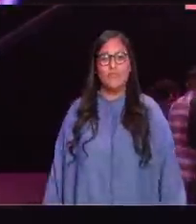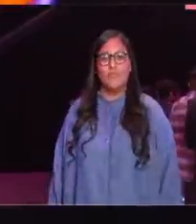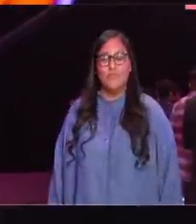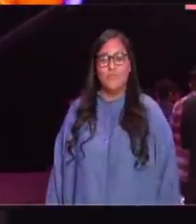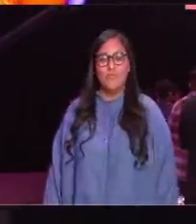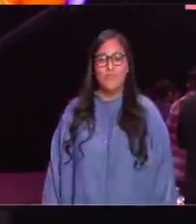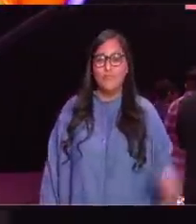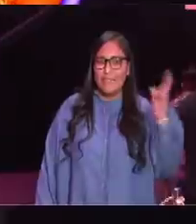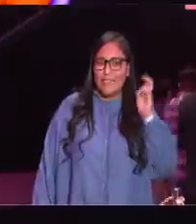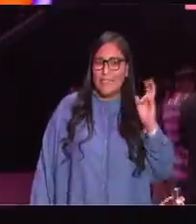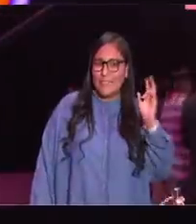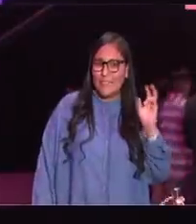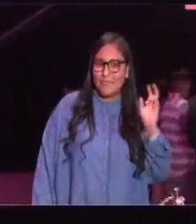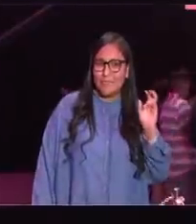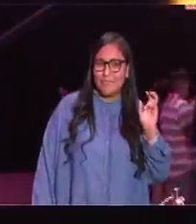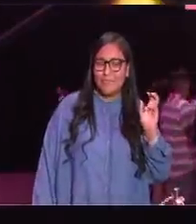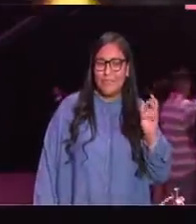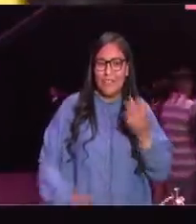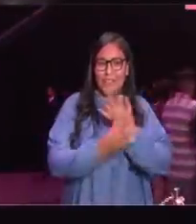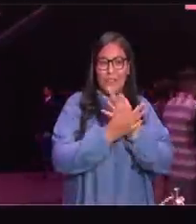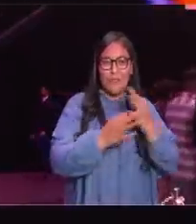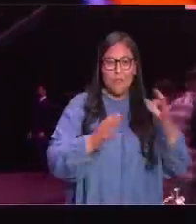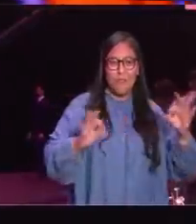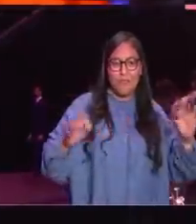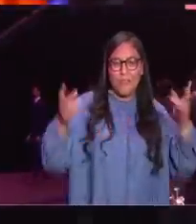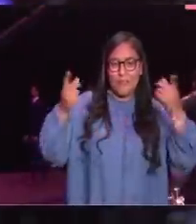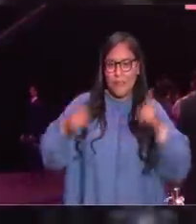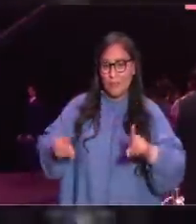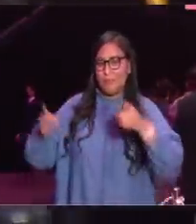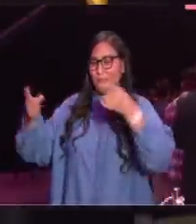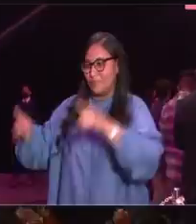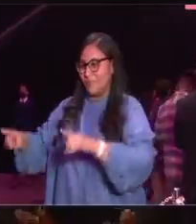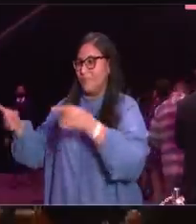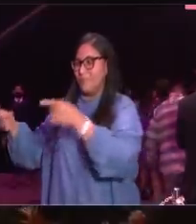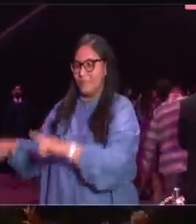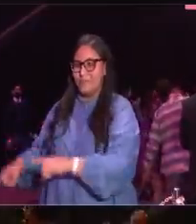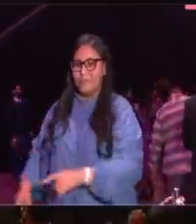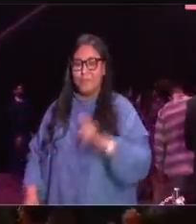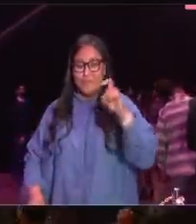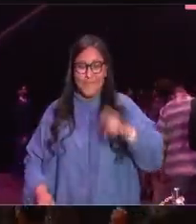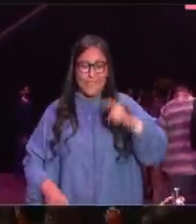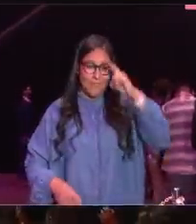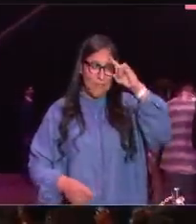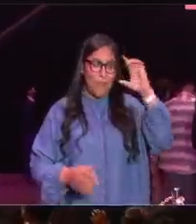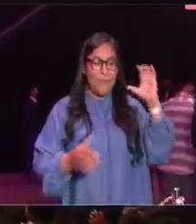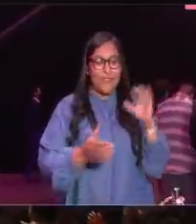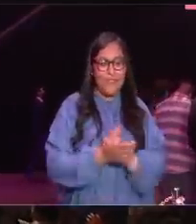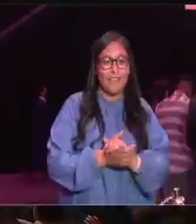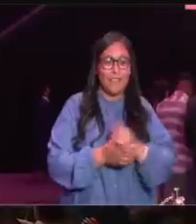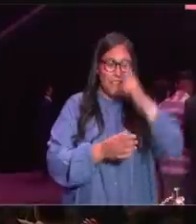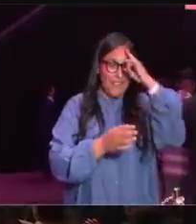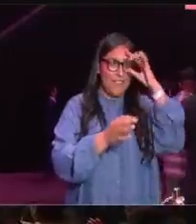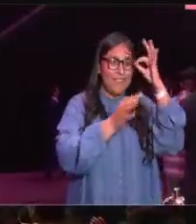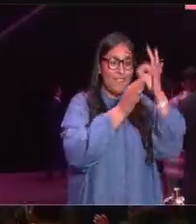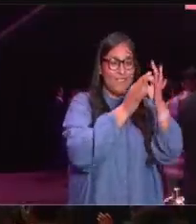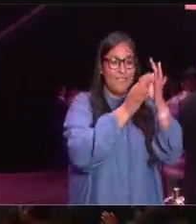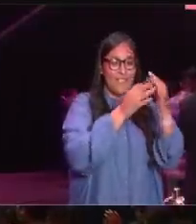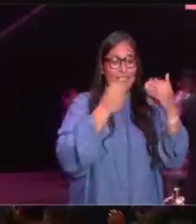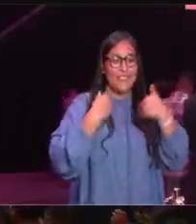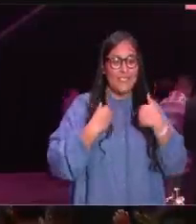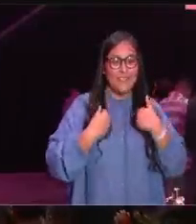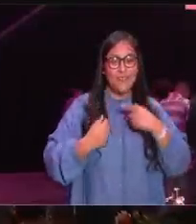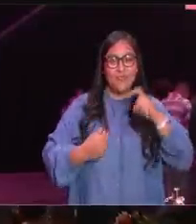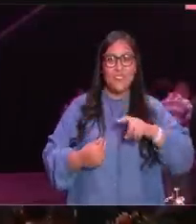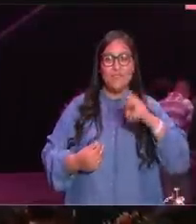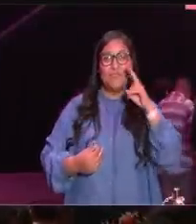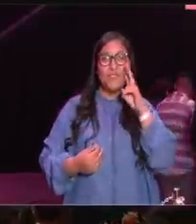chains falling. Se escuchan las cadenas caer. Come on. You gotta believe it in faith. You gotta see it already. You gotta see